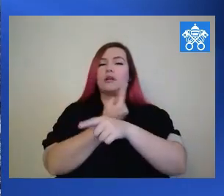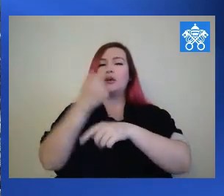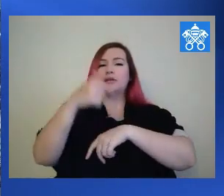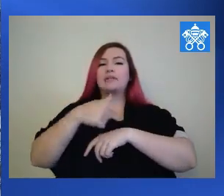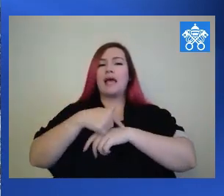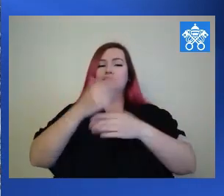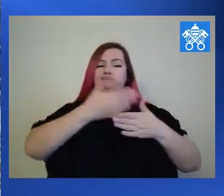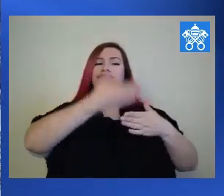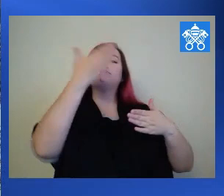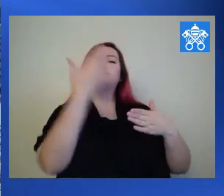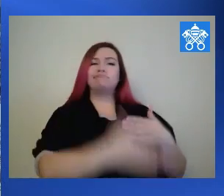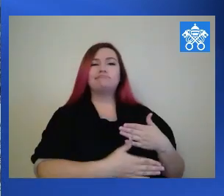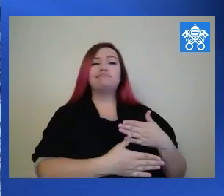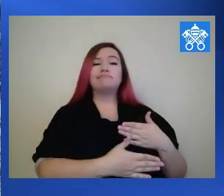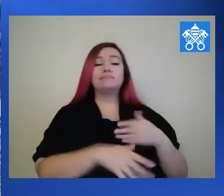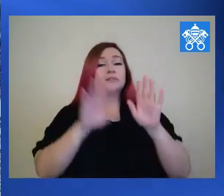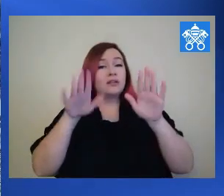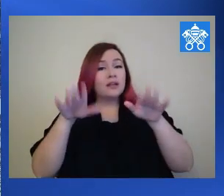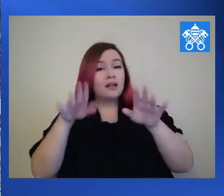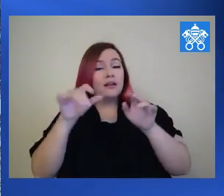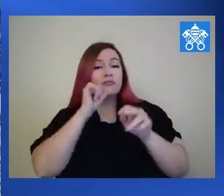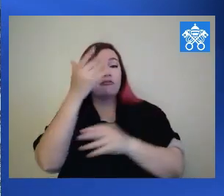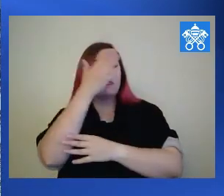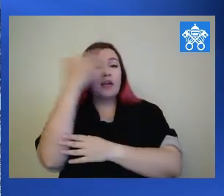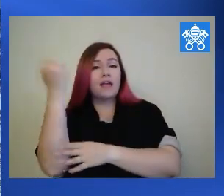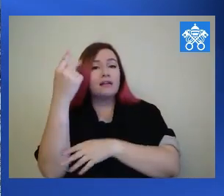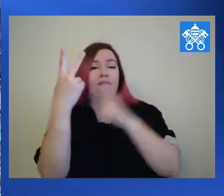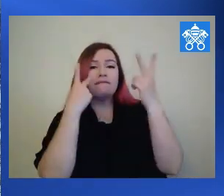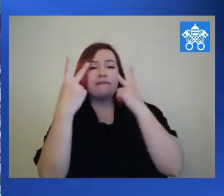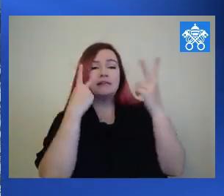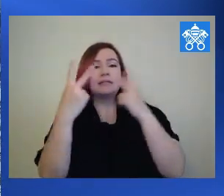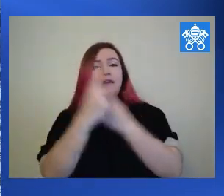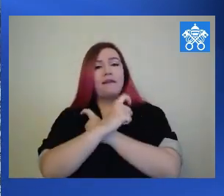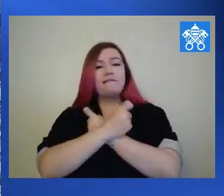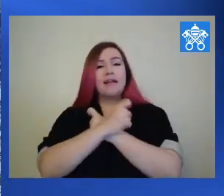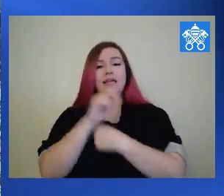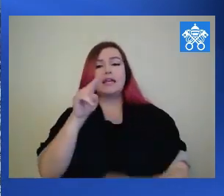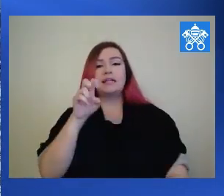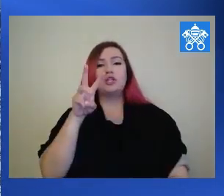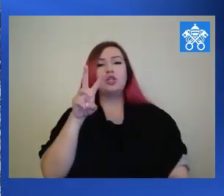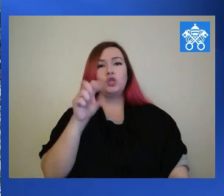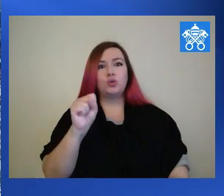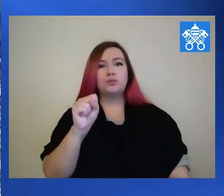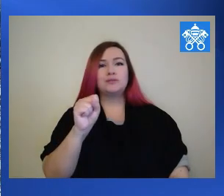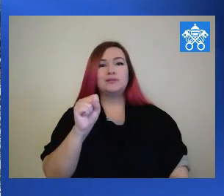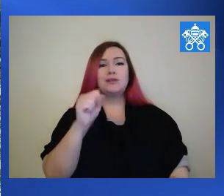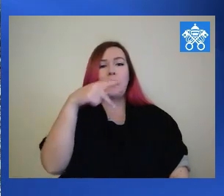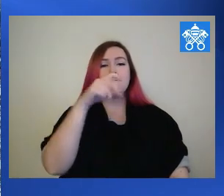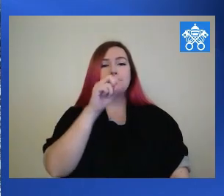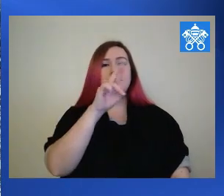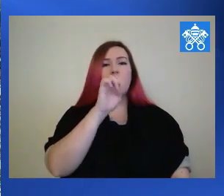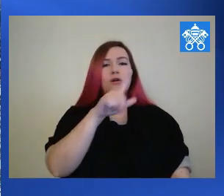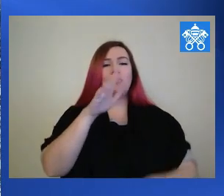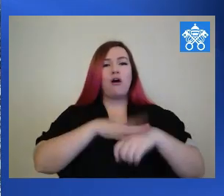an end. We invite you to go to our Vatican News web portal, Facebook, Instagram, YouTube, and